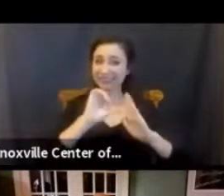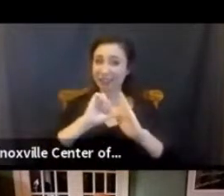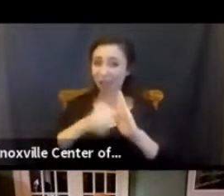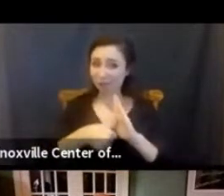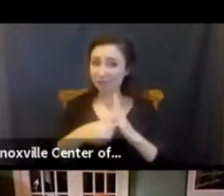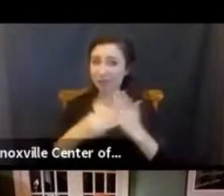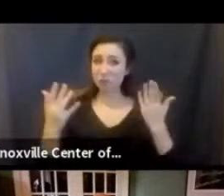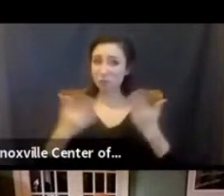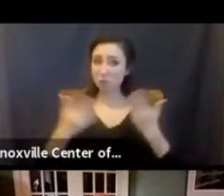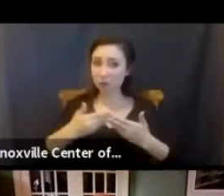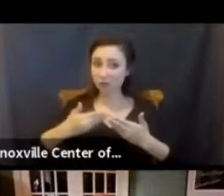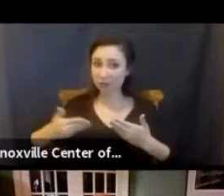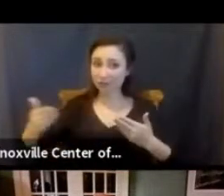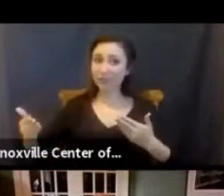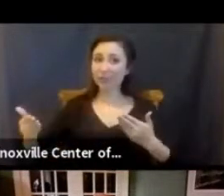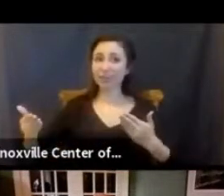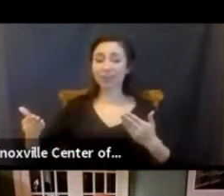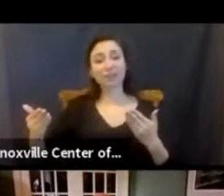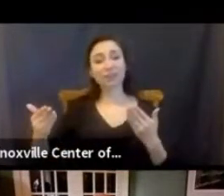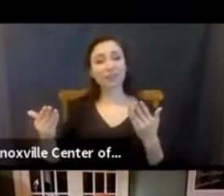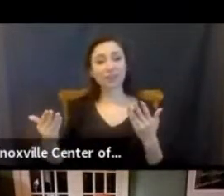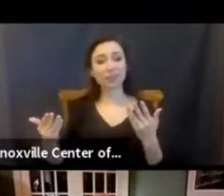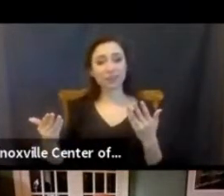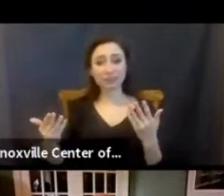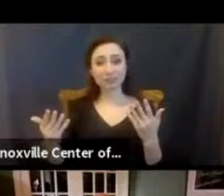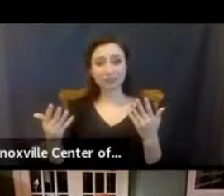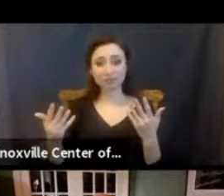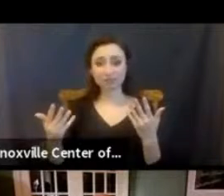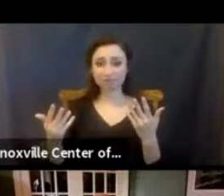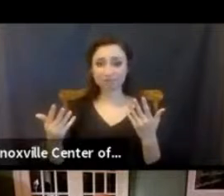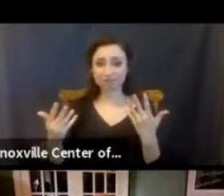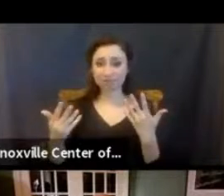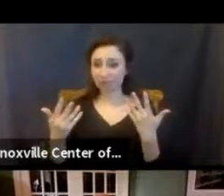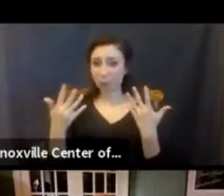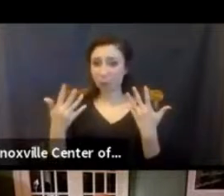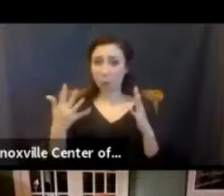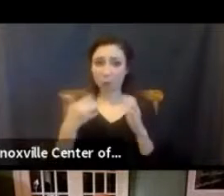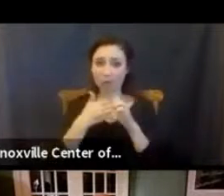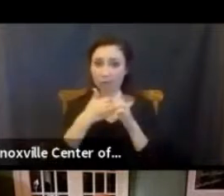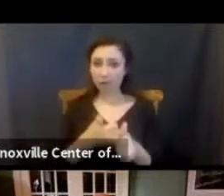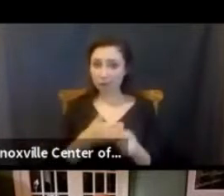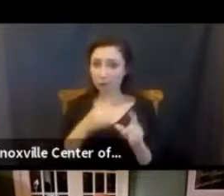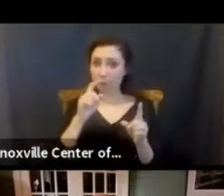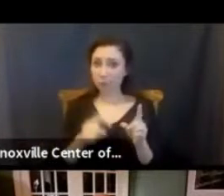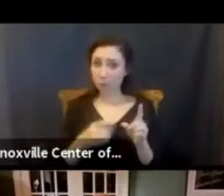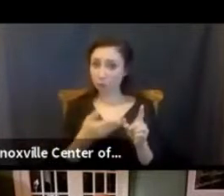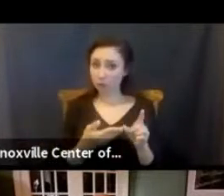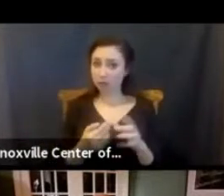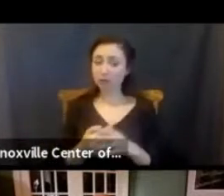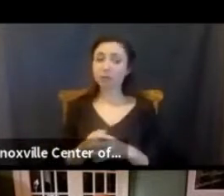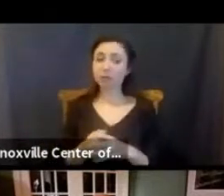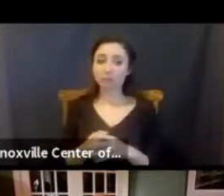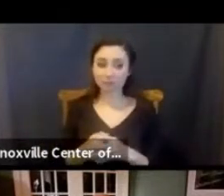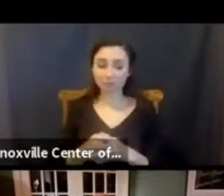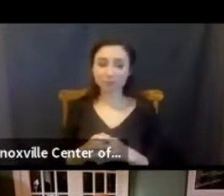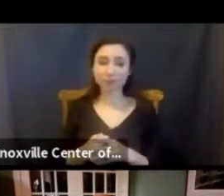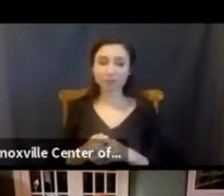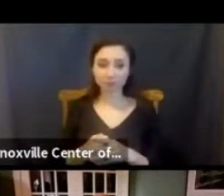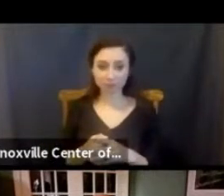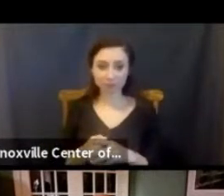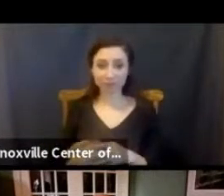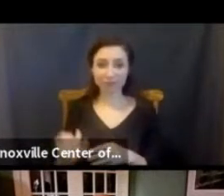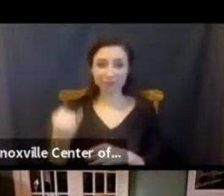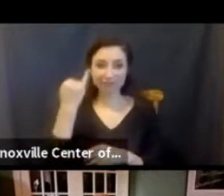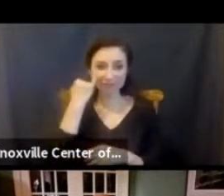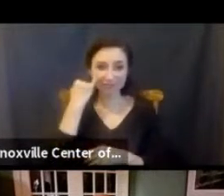are the things that are in print that we're following that are supposed to be. And if